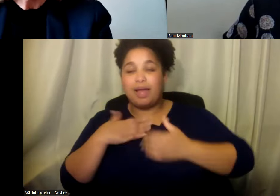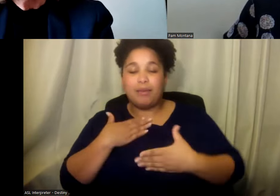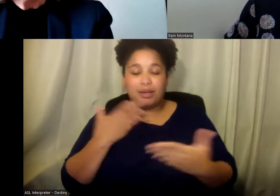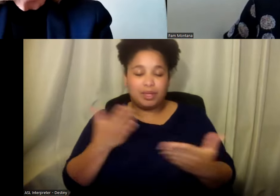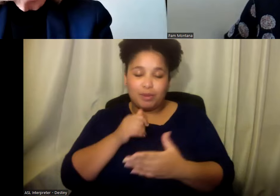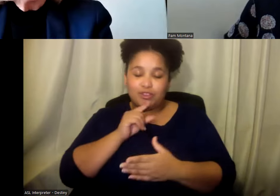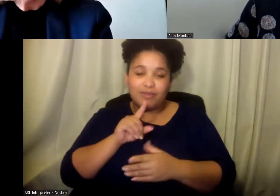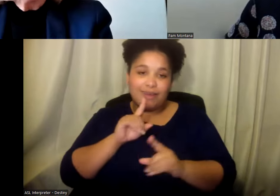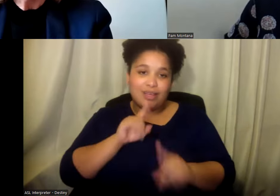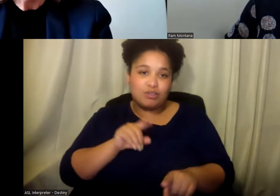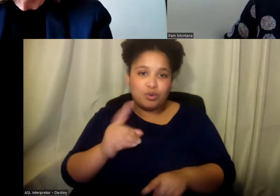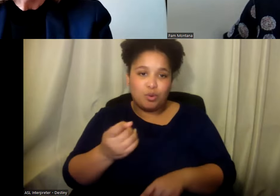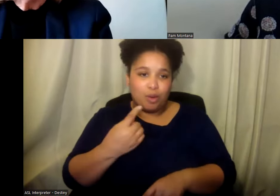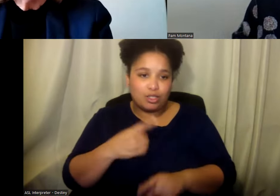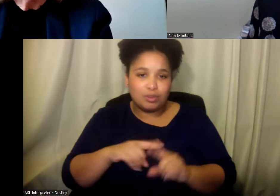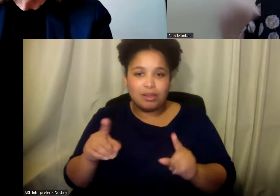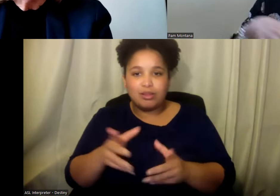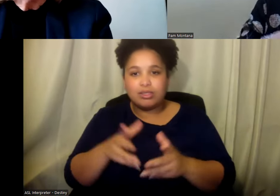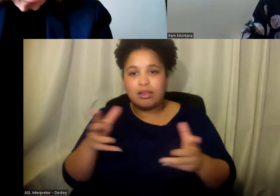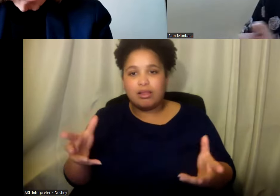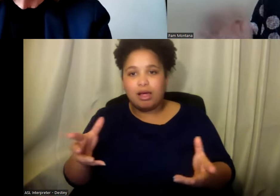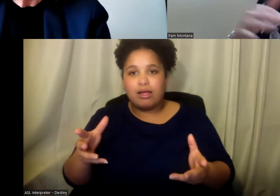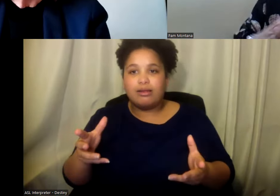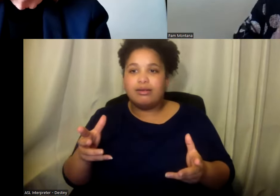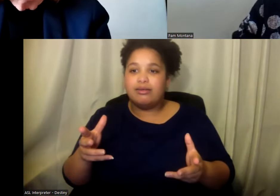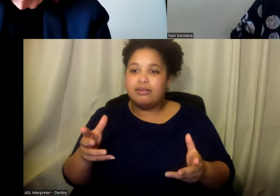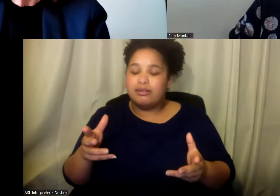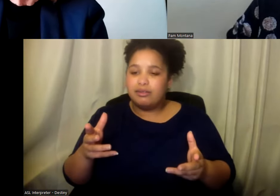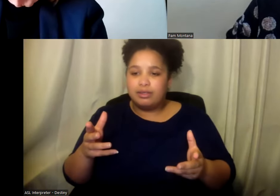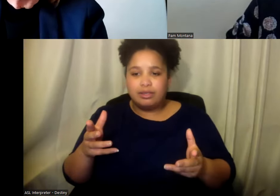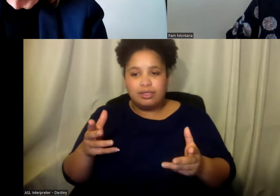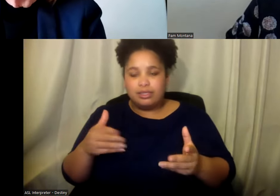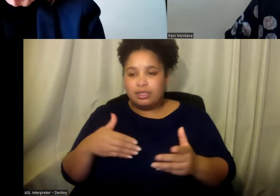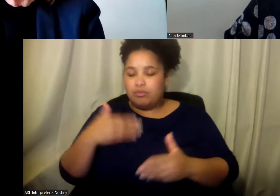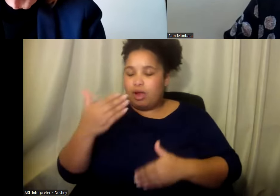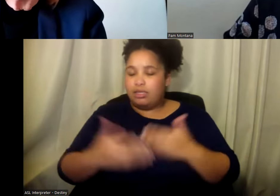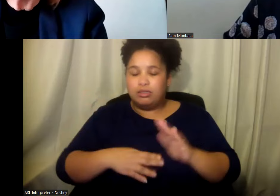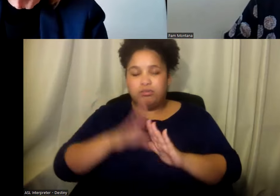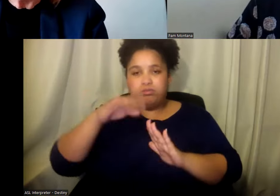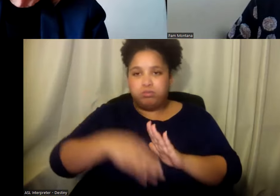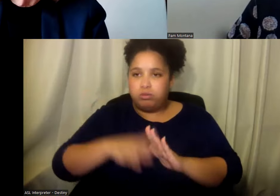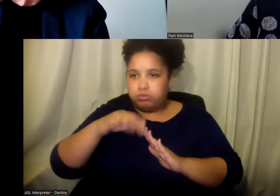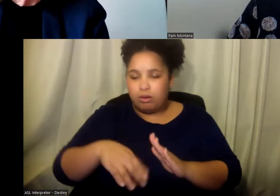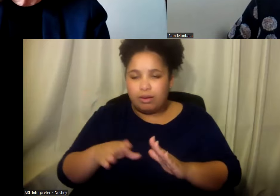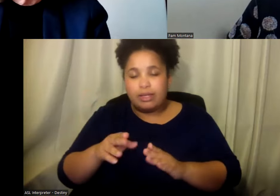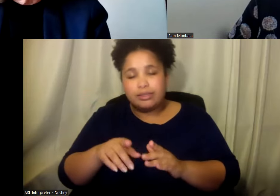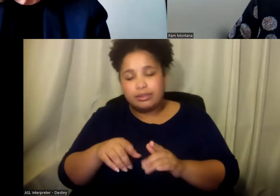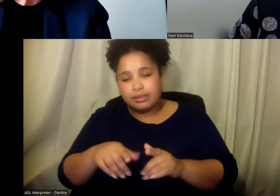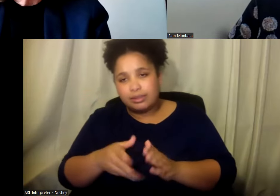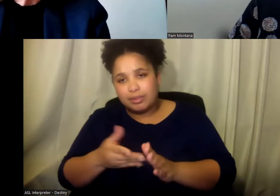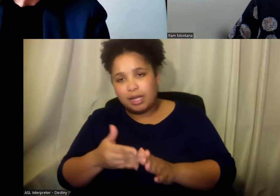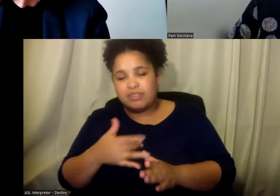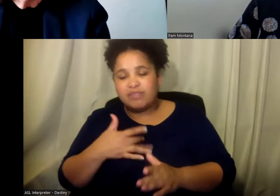but there's just a lot of, ins and outs of this whole thing that's kind of frustrating at times. Yeah, so